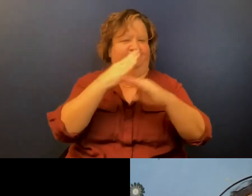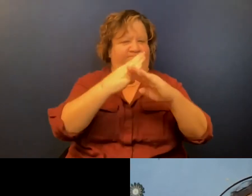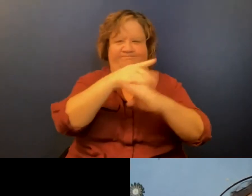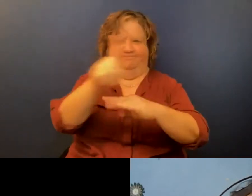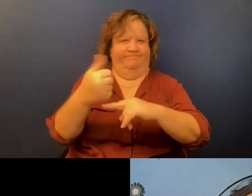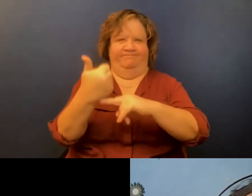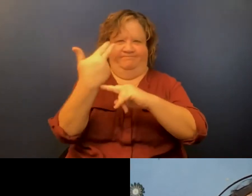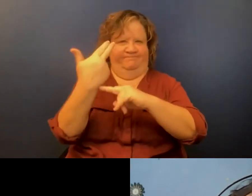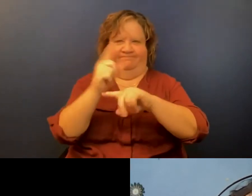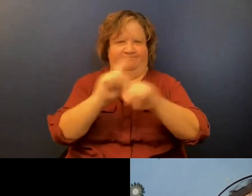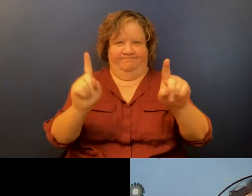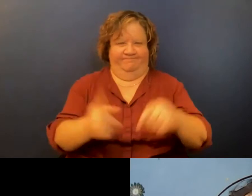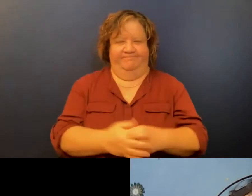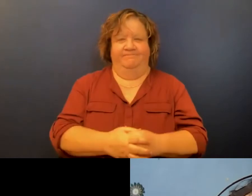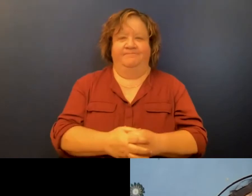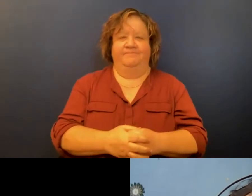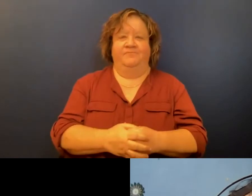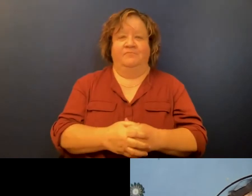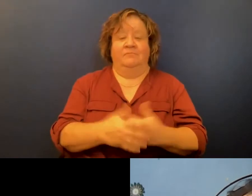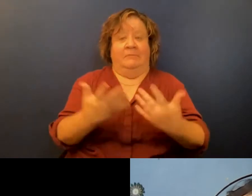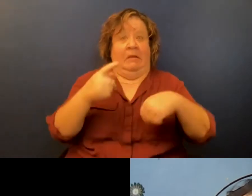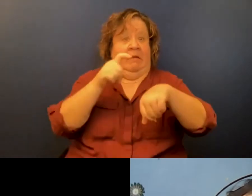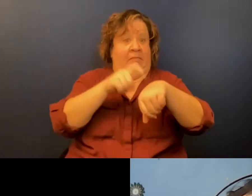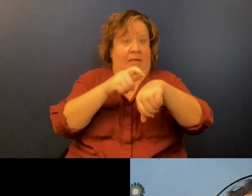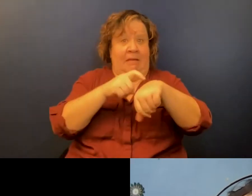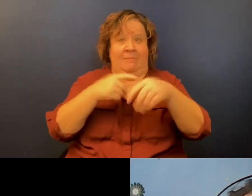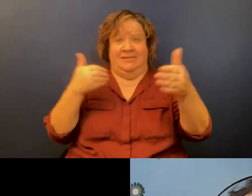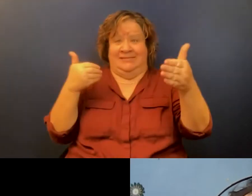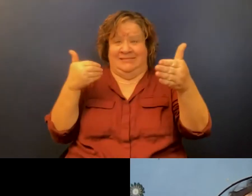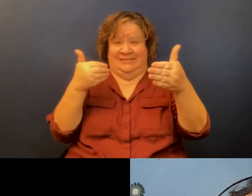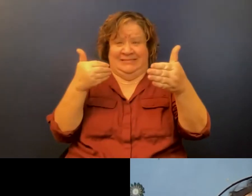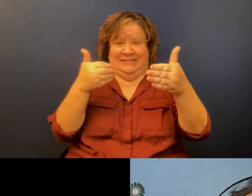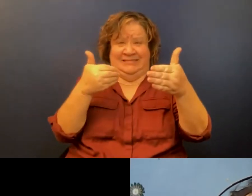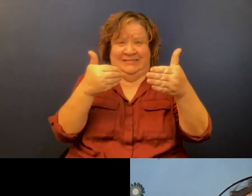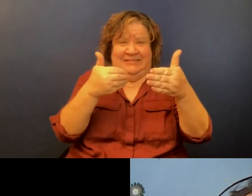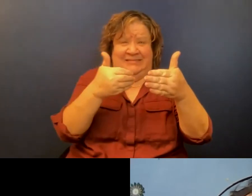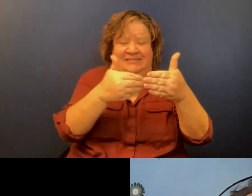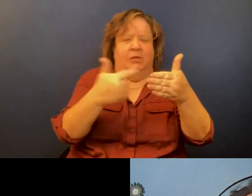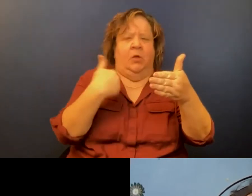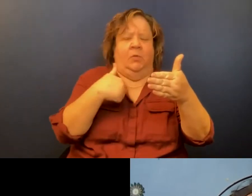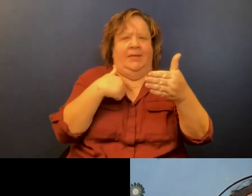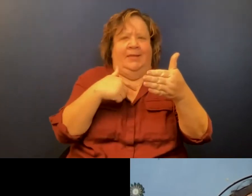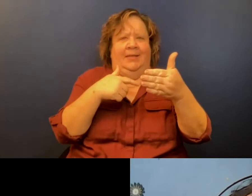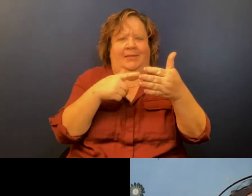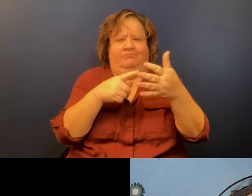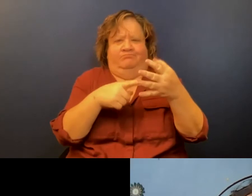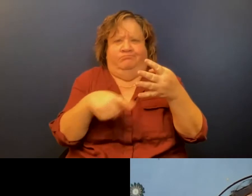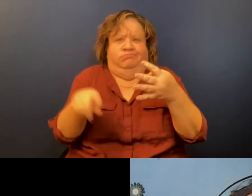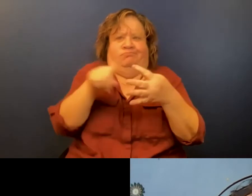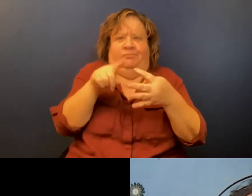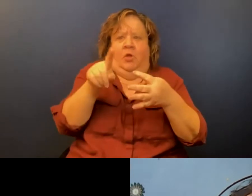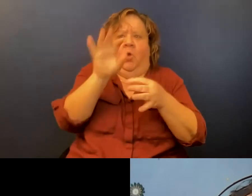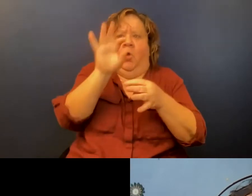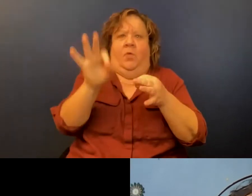give priority to live questions who are related to the topics presented at the